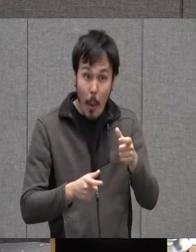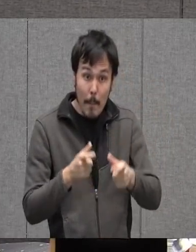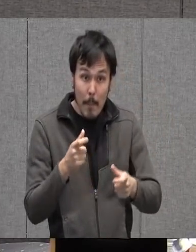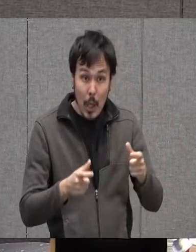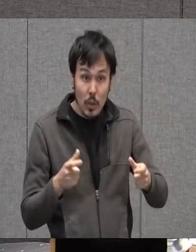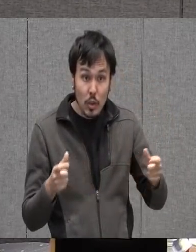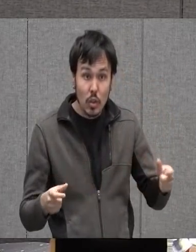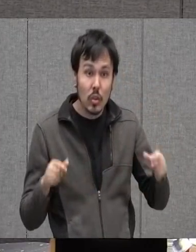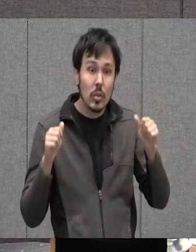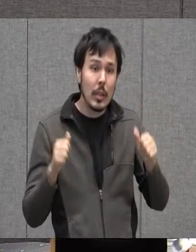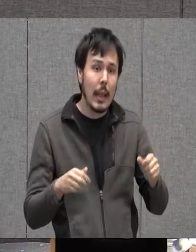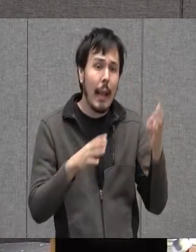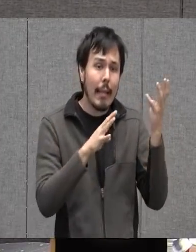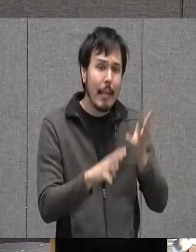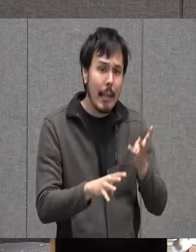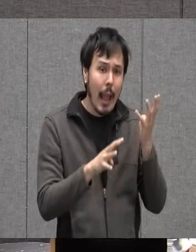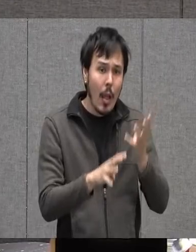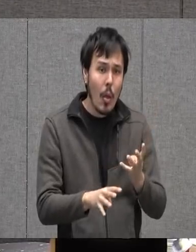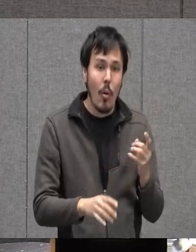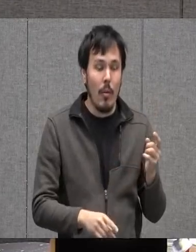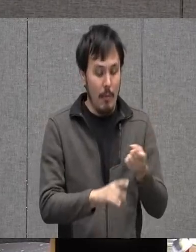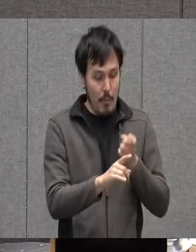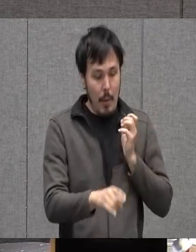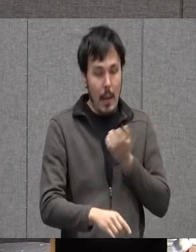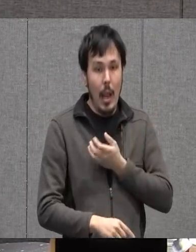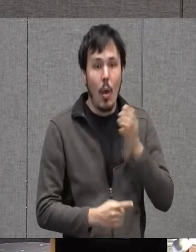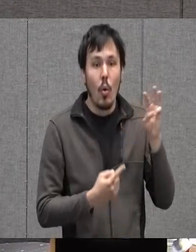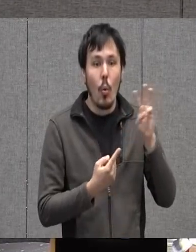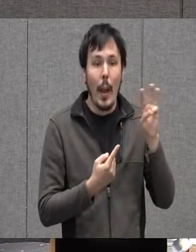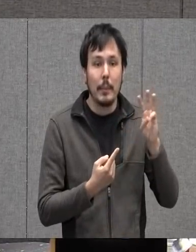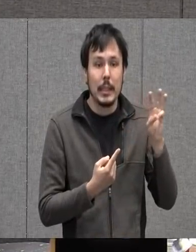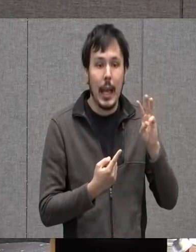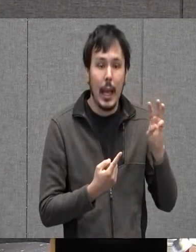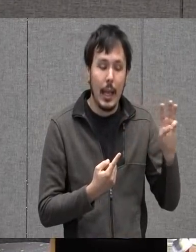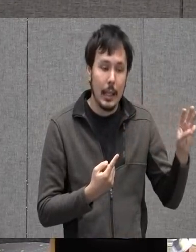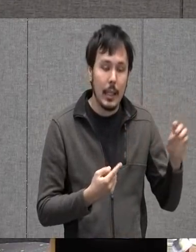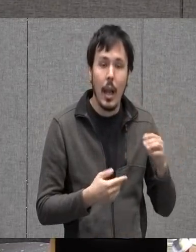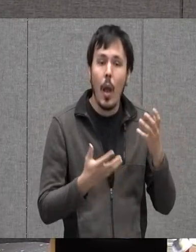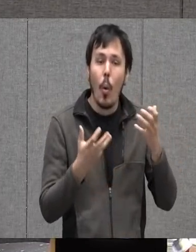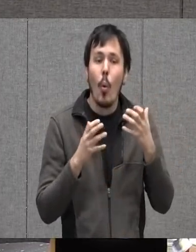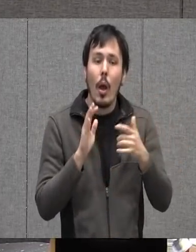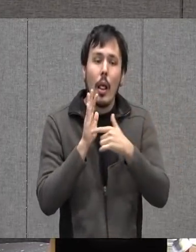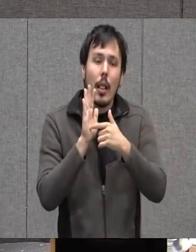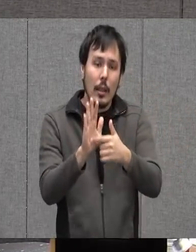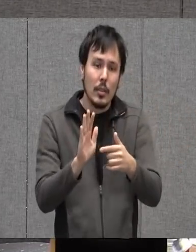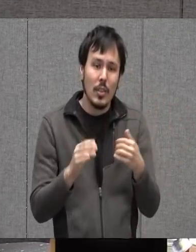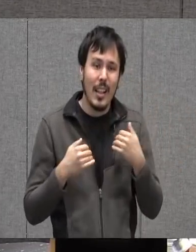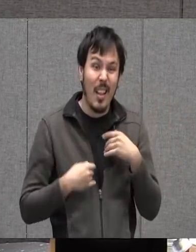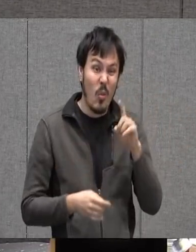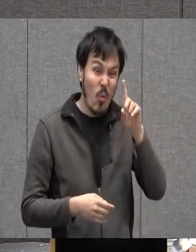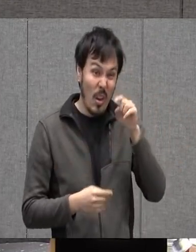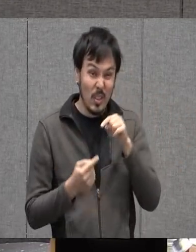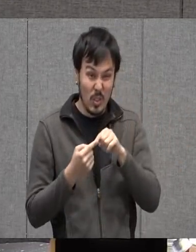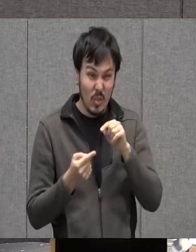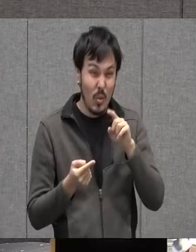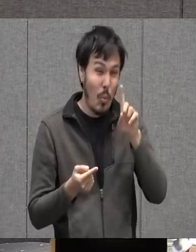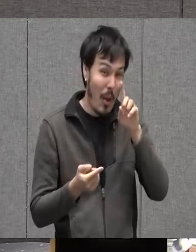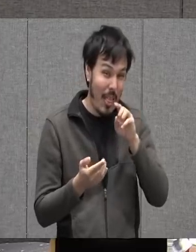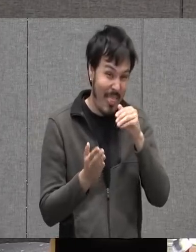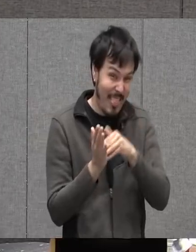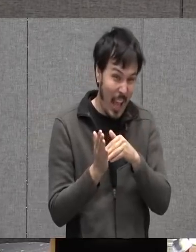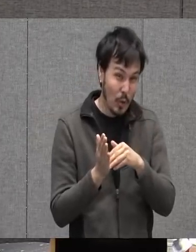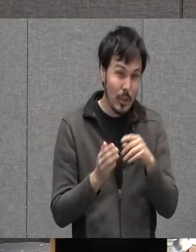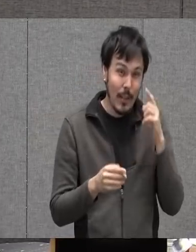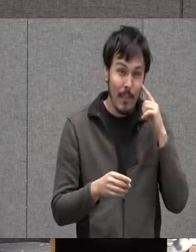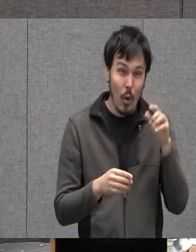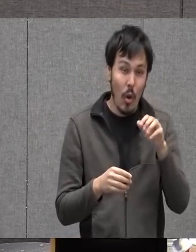download off of our website if you want to practice this, and also a document that has 1 to 1,000 in it if you want to try some